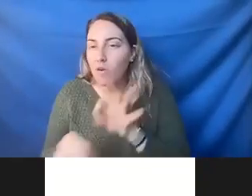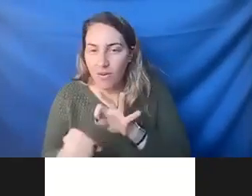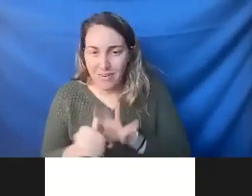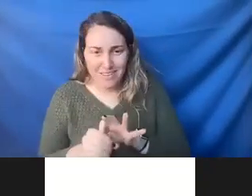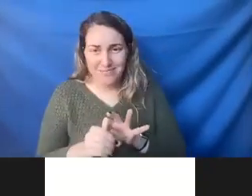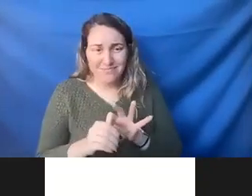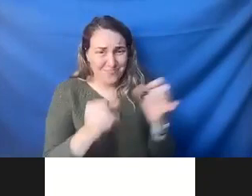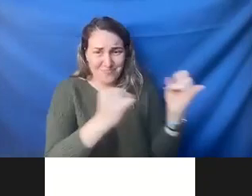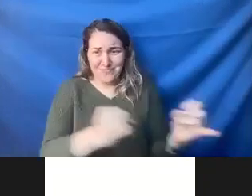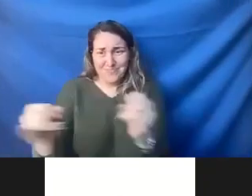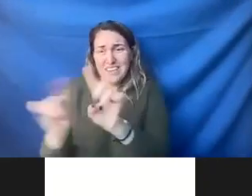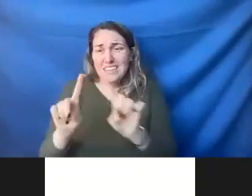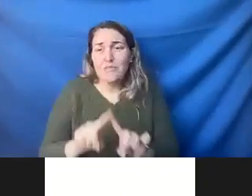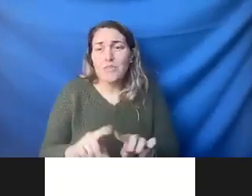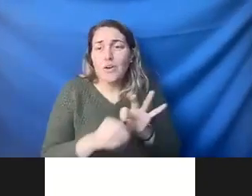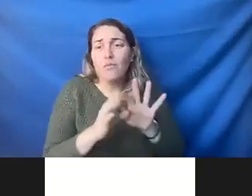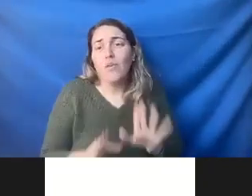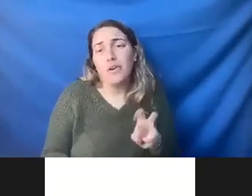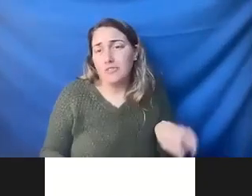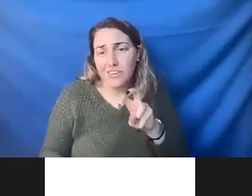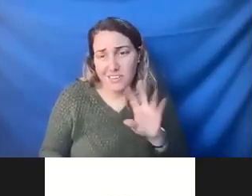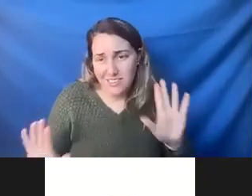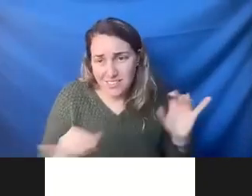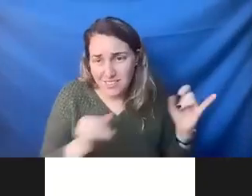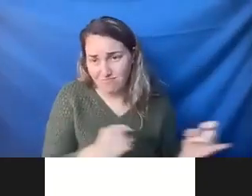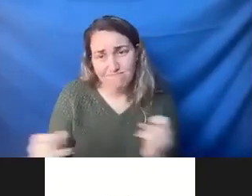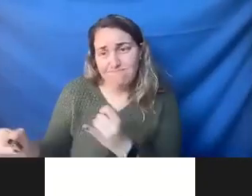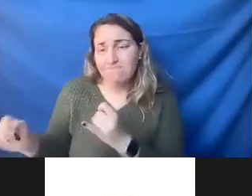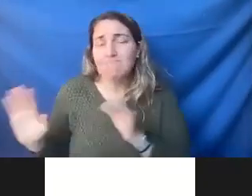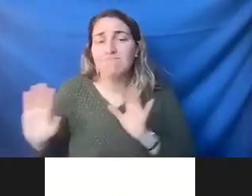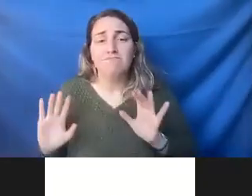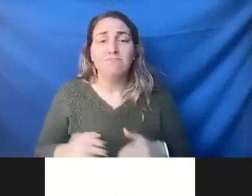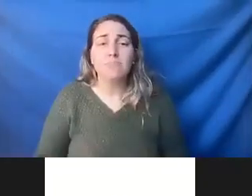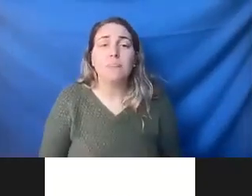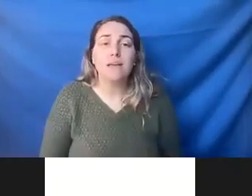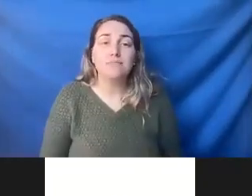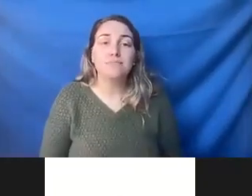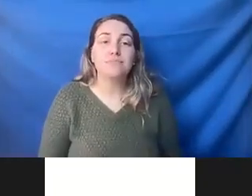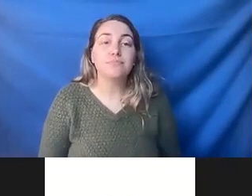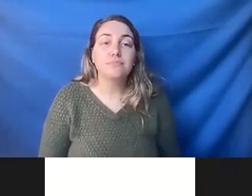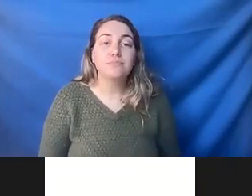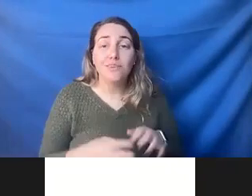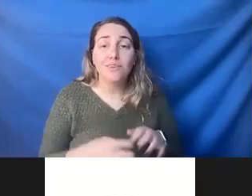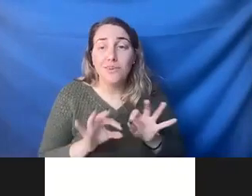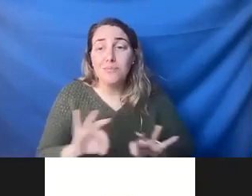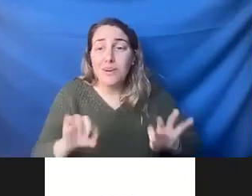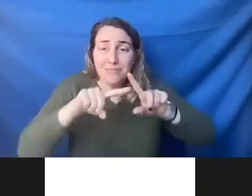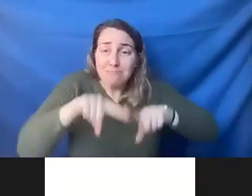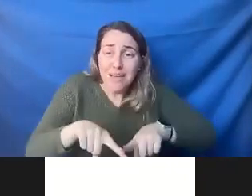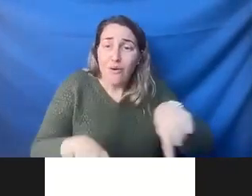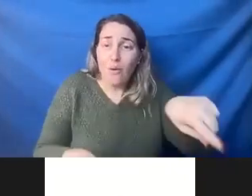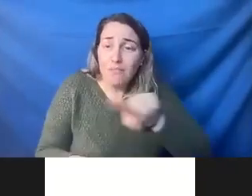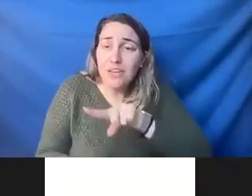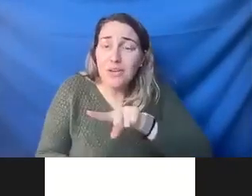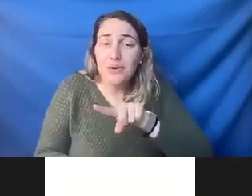journeys. Not everyone is on the same one. And that's why we rely on you folks to ground messaging in what